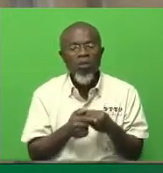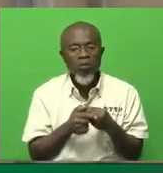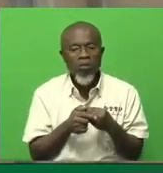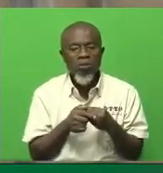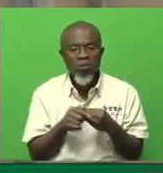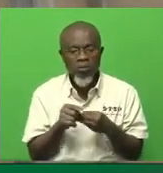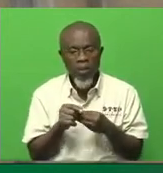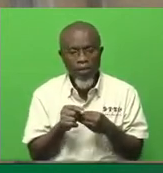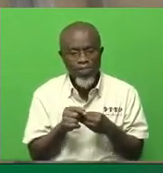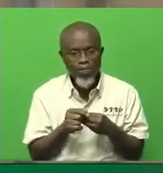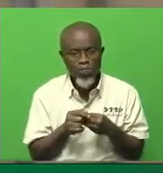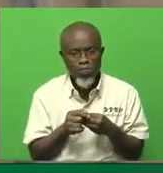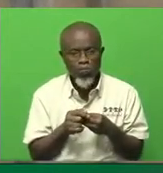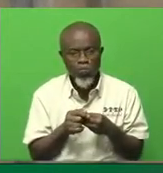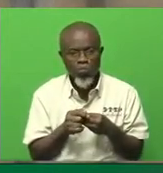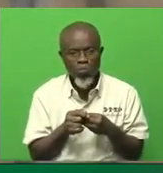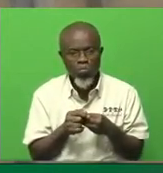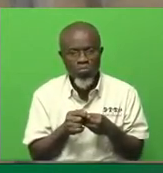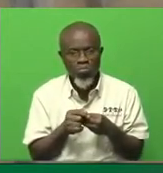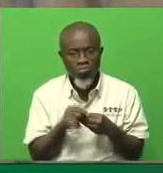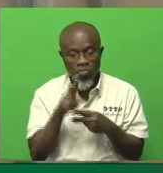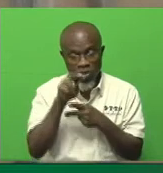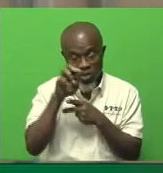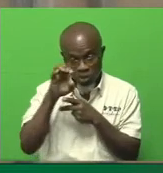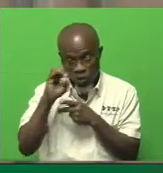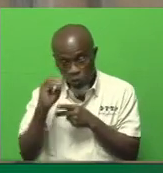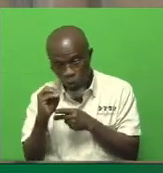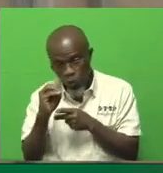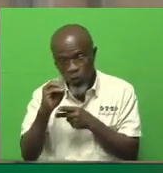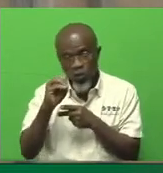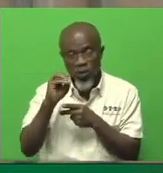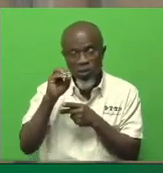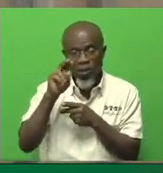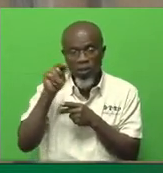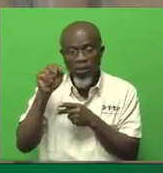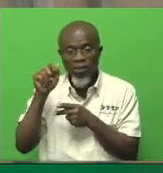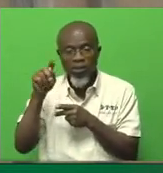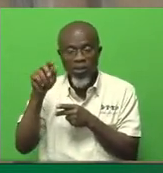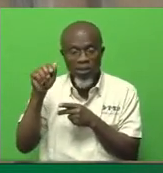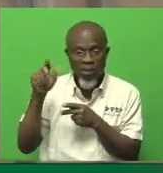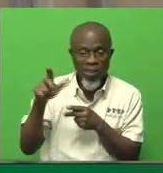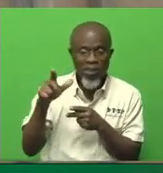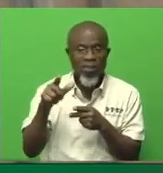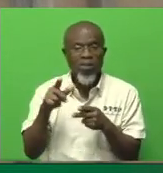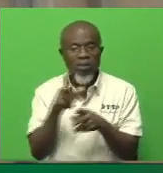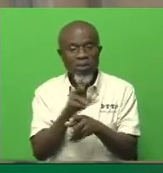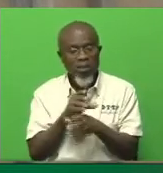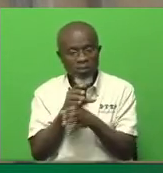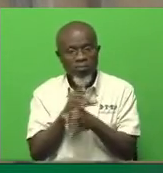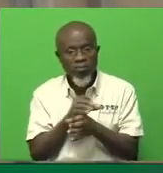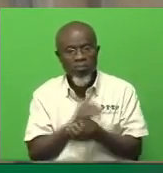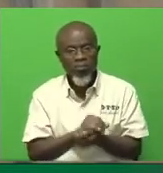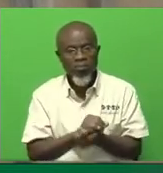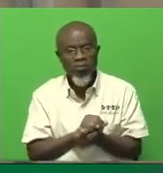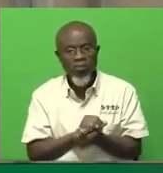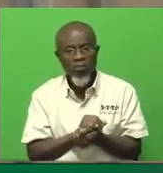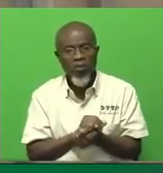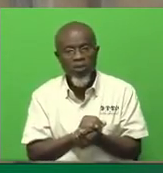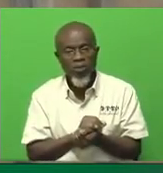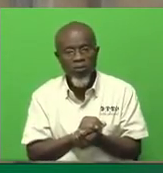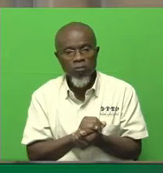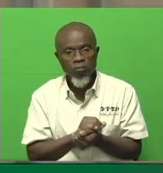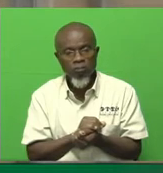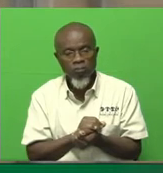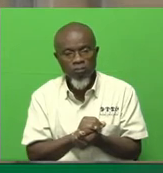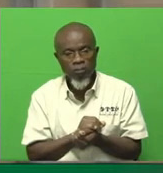read coming into office you know what your rate was 15. for uh 1 000